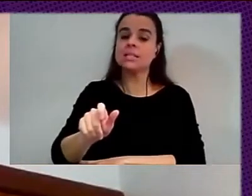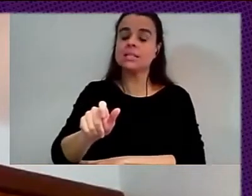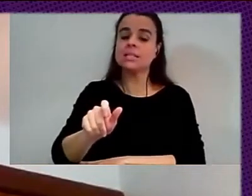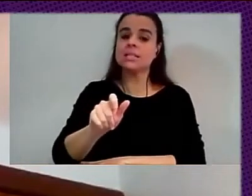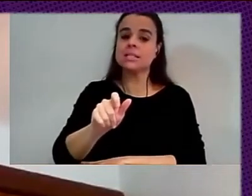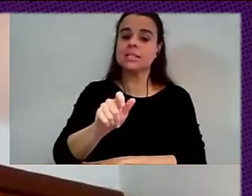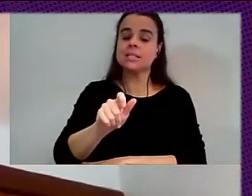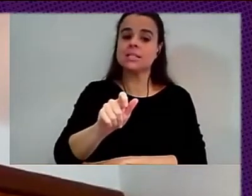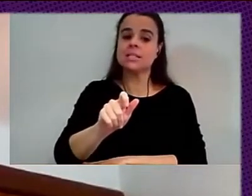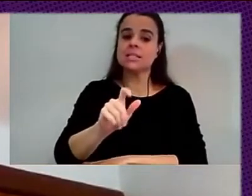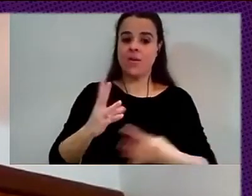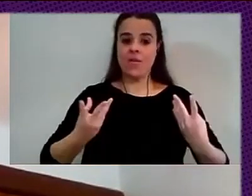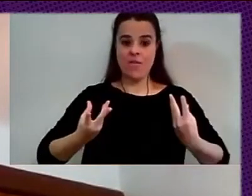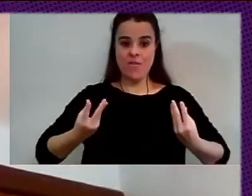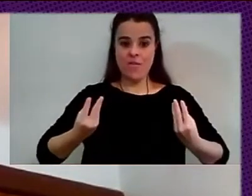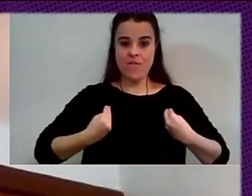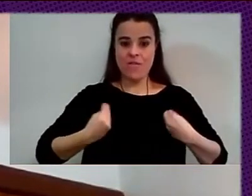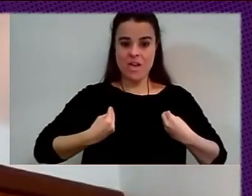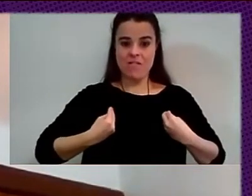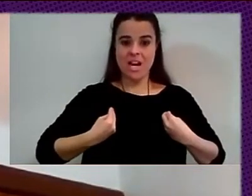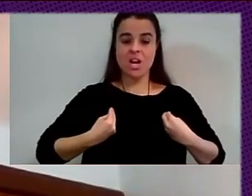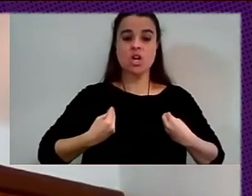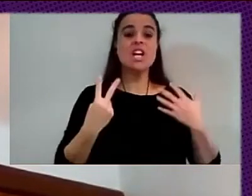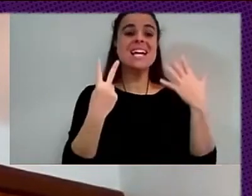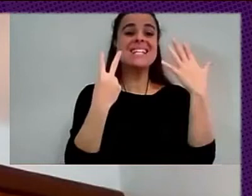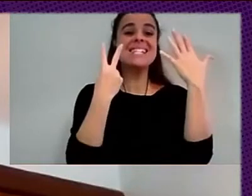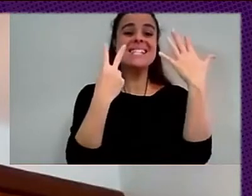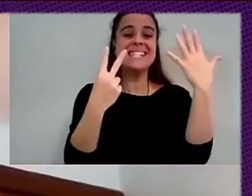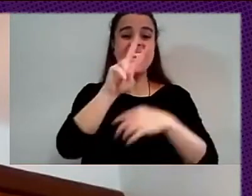$7.40 per day globally.